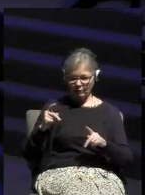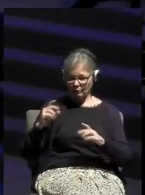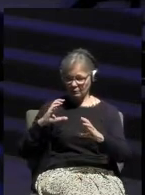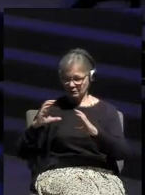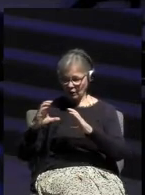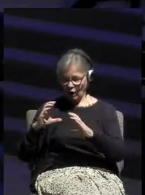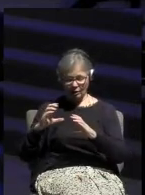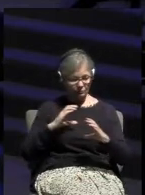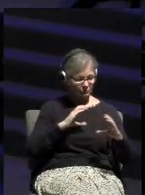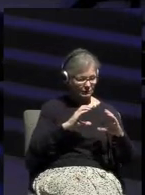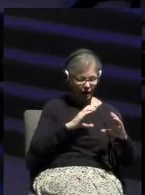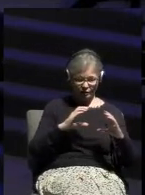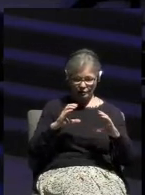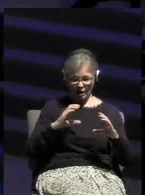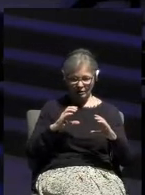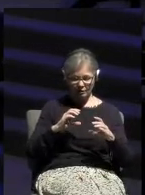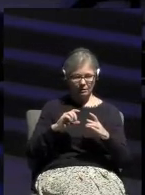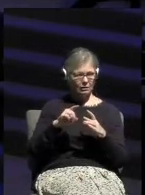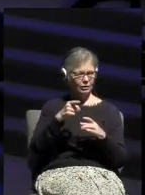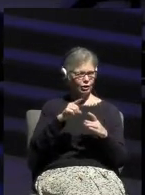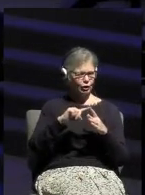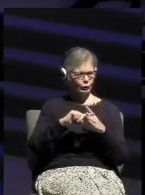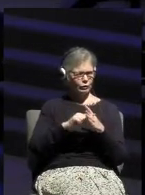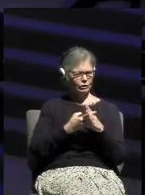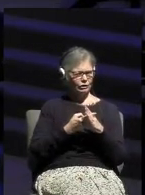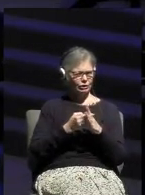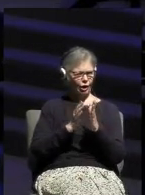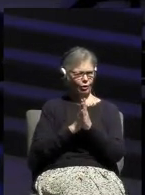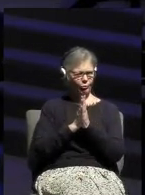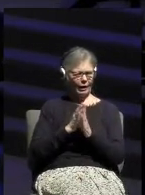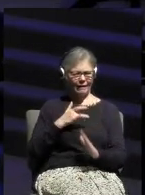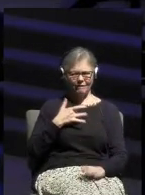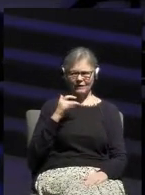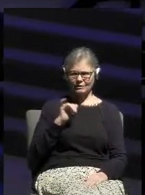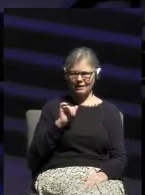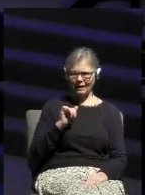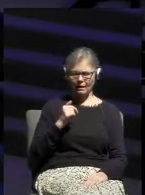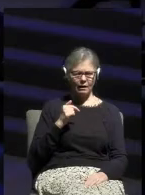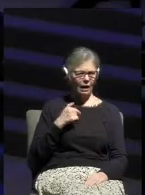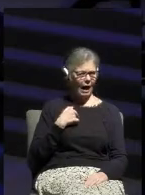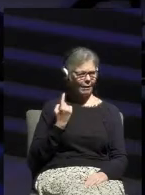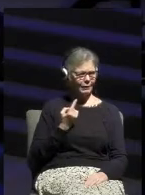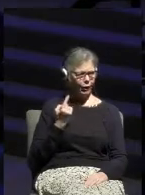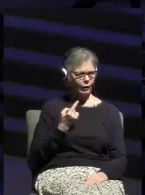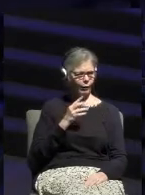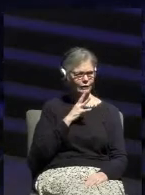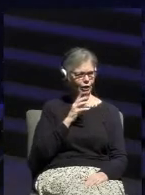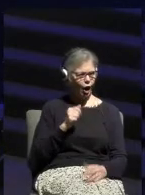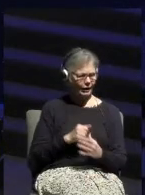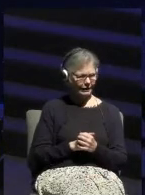And when we first start praying, it feels like there's only one person talking. And it ain't God